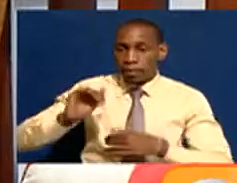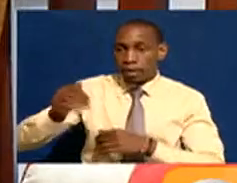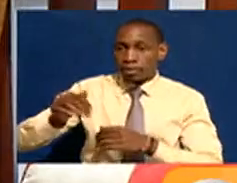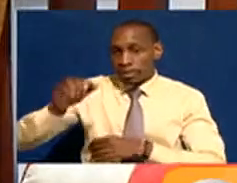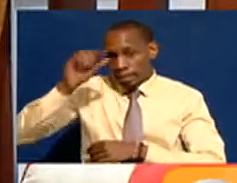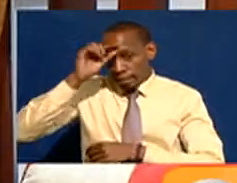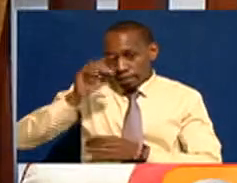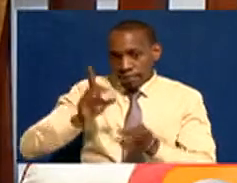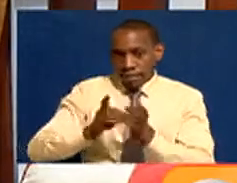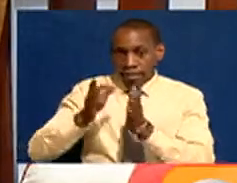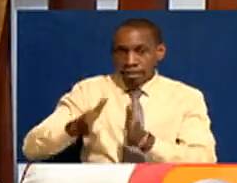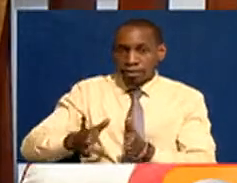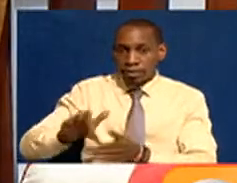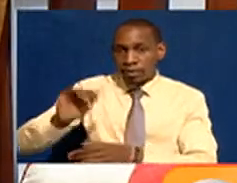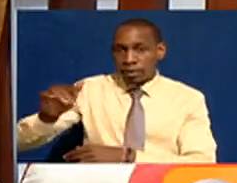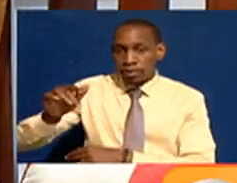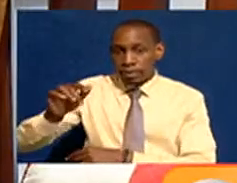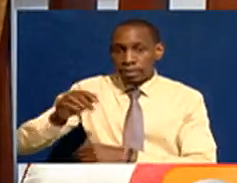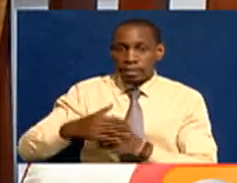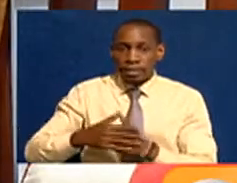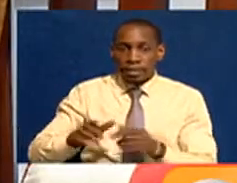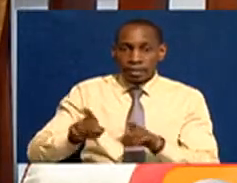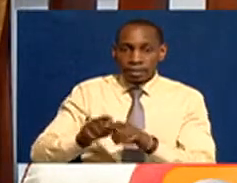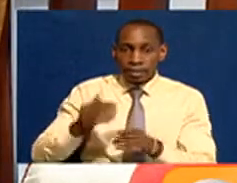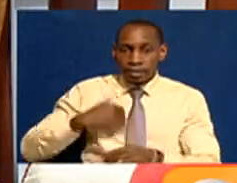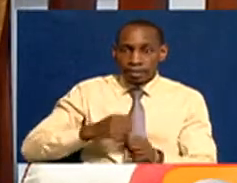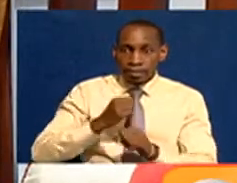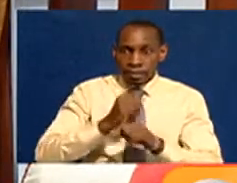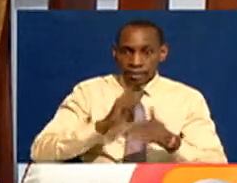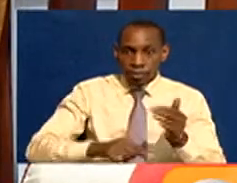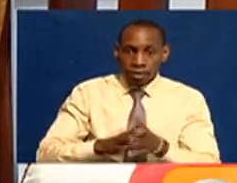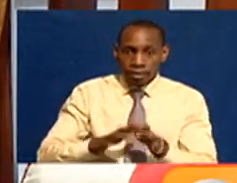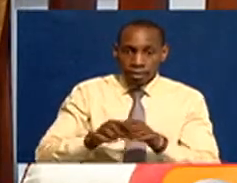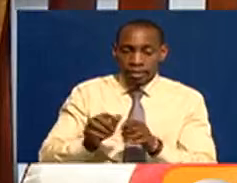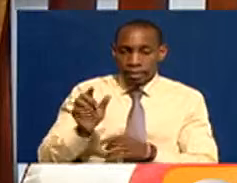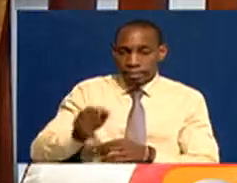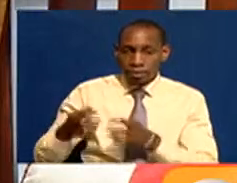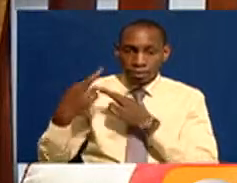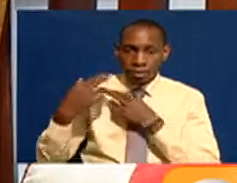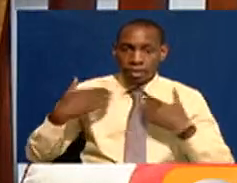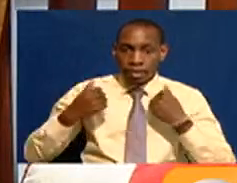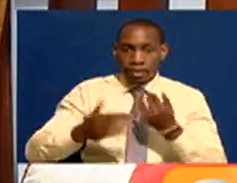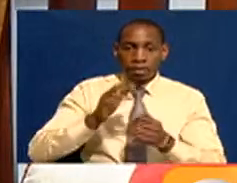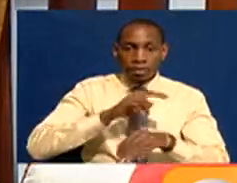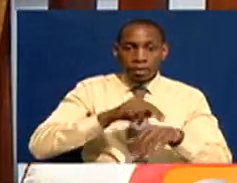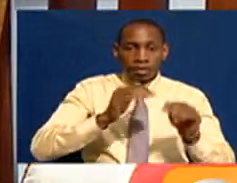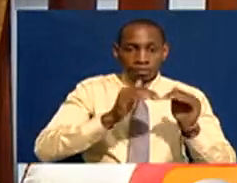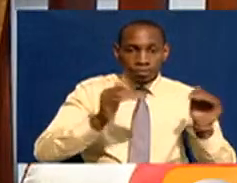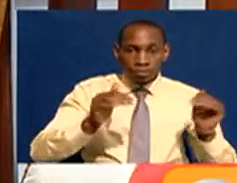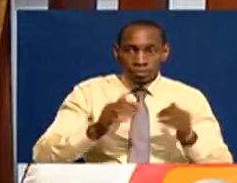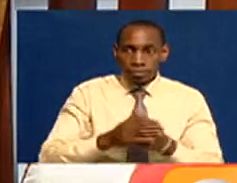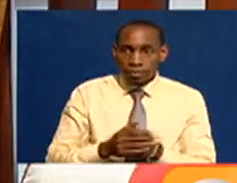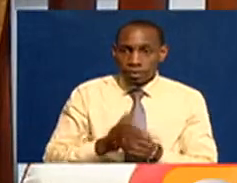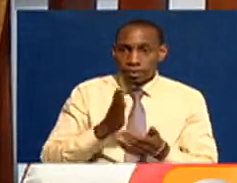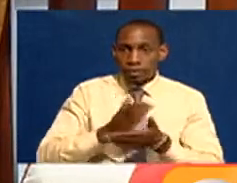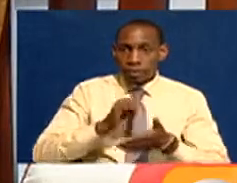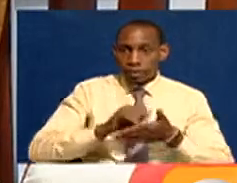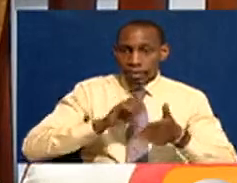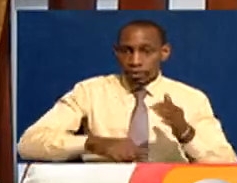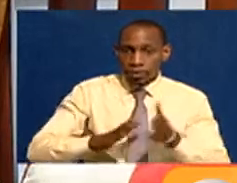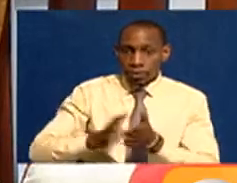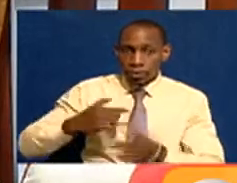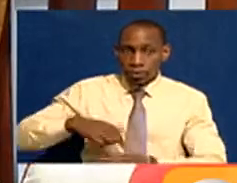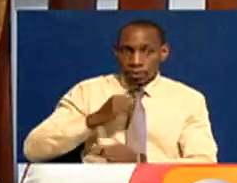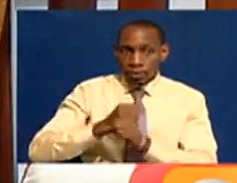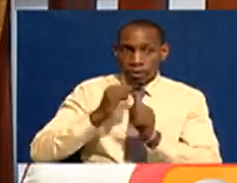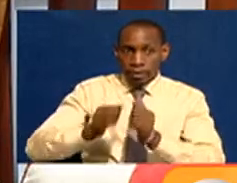the doctors at the county level. Therefore, what will I do as the person in charge of healthcare at the national level, then is to ensure that we are